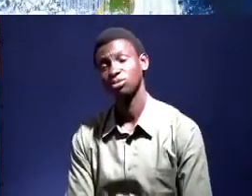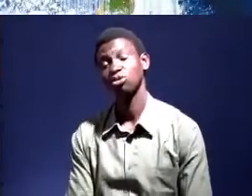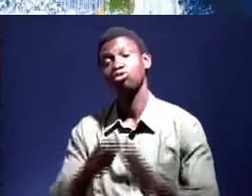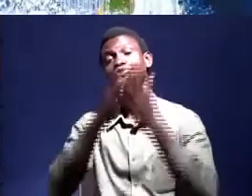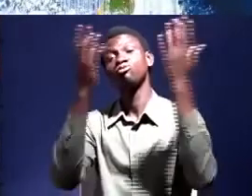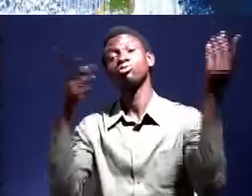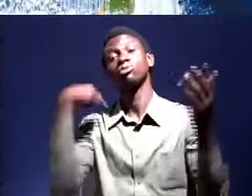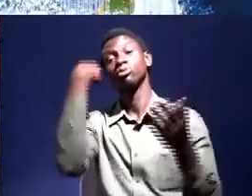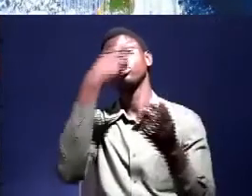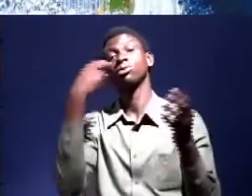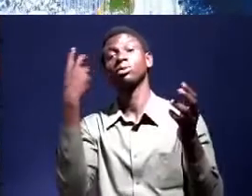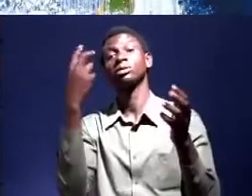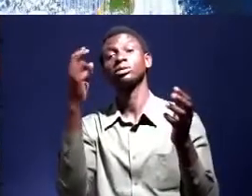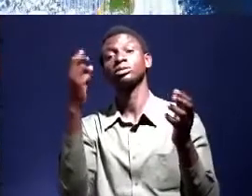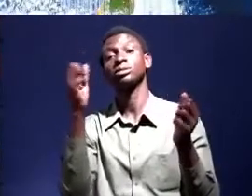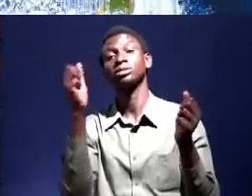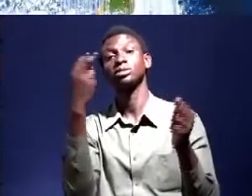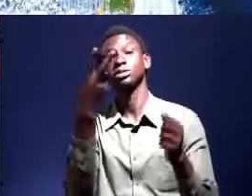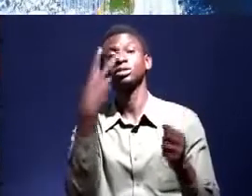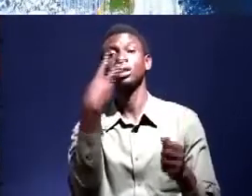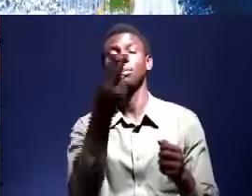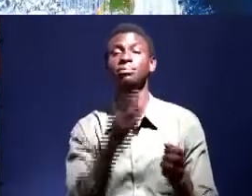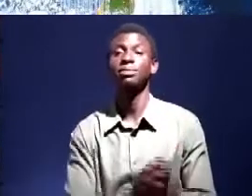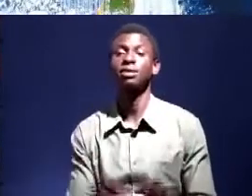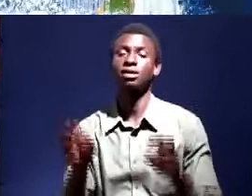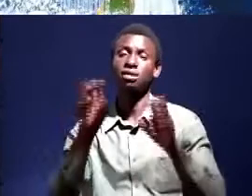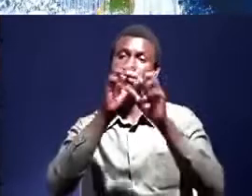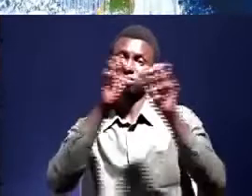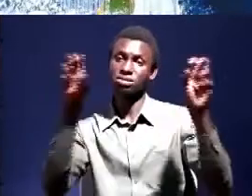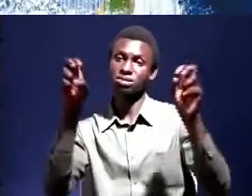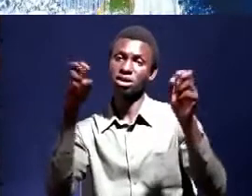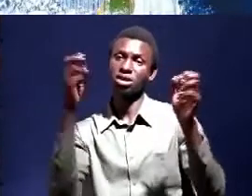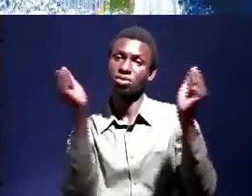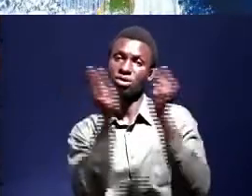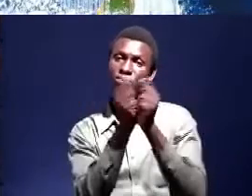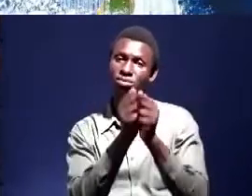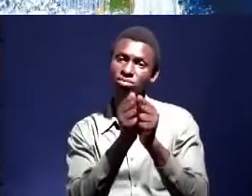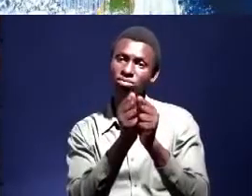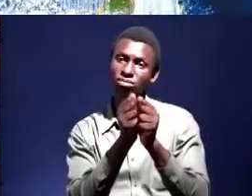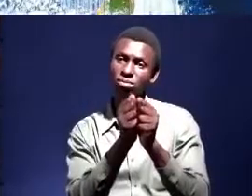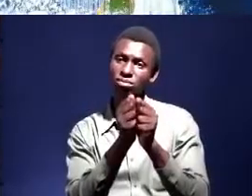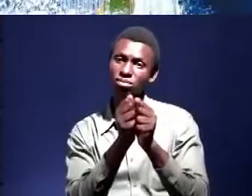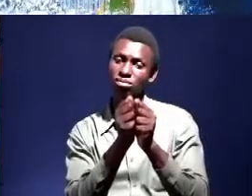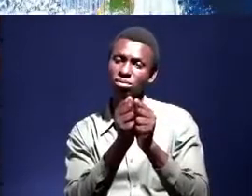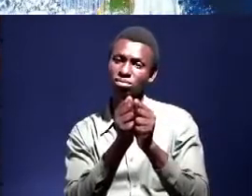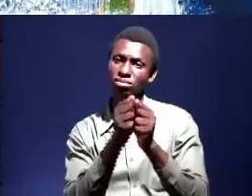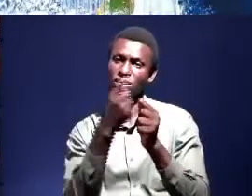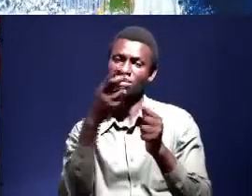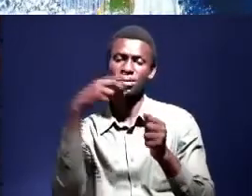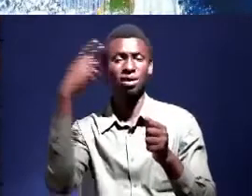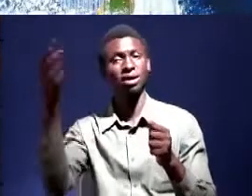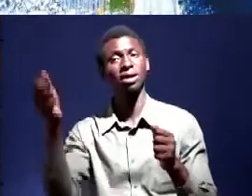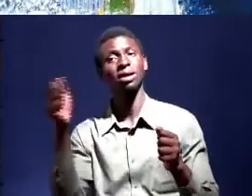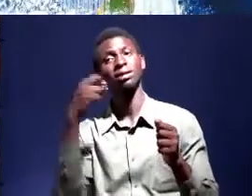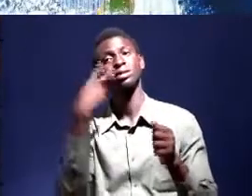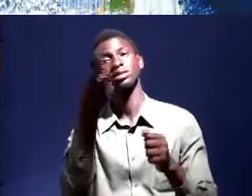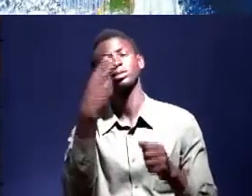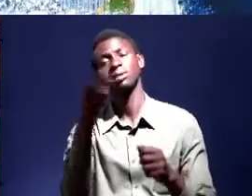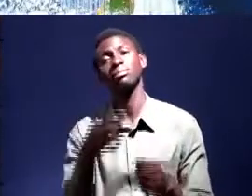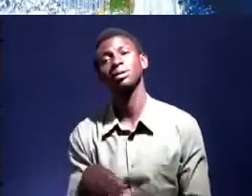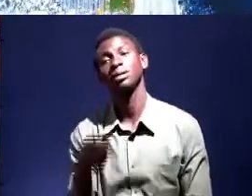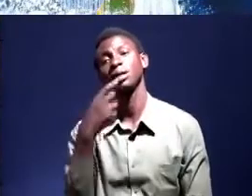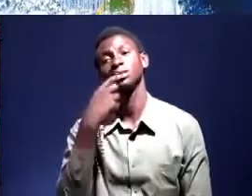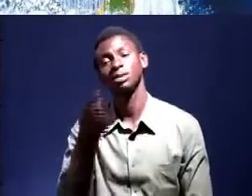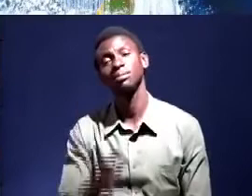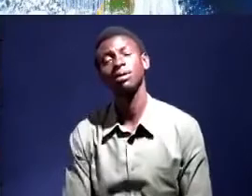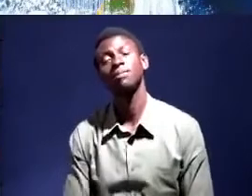"Whoever will Yeyote atakaye. Let him take the water